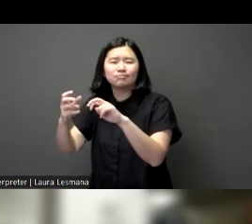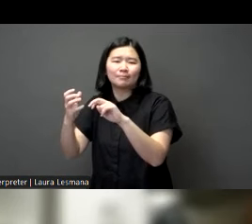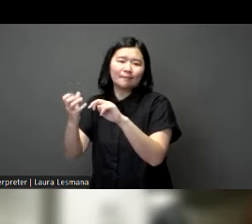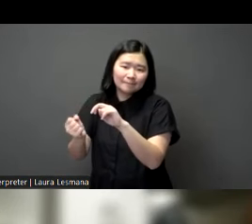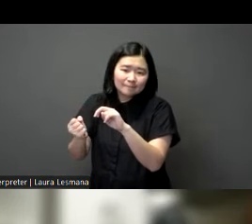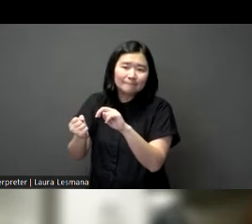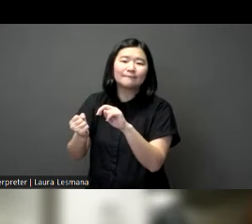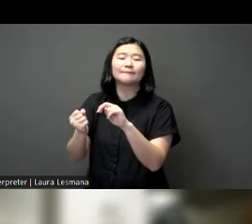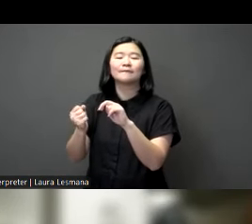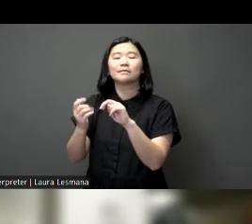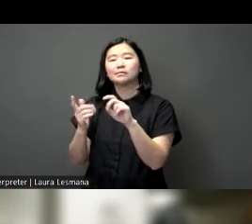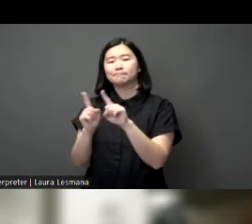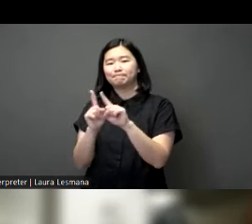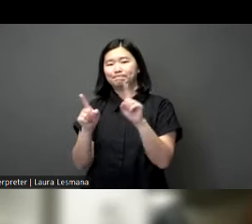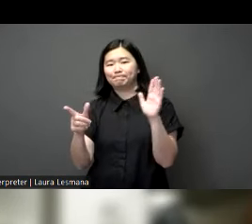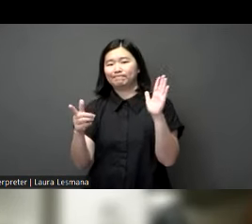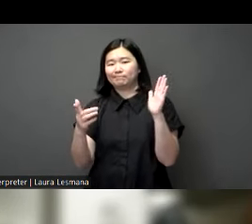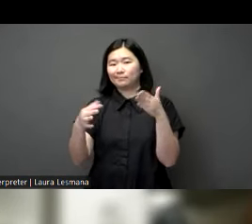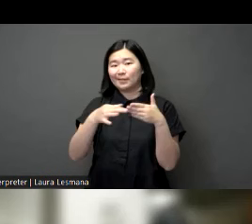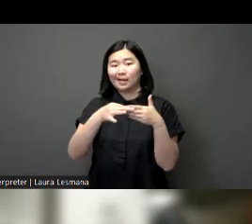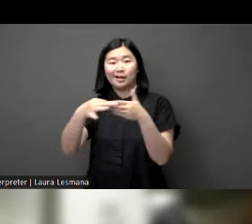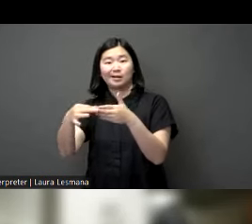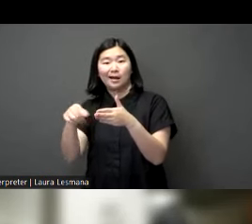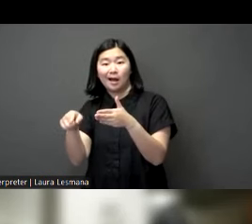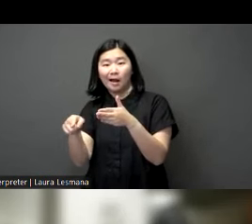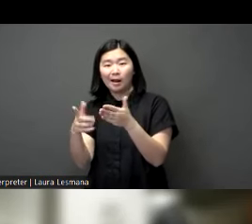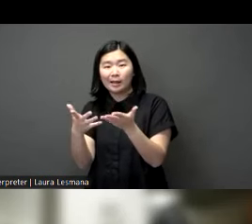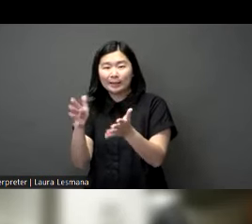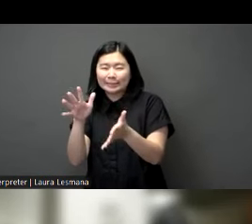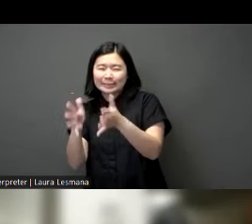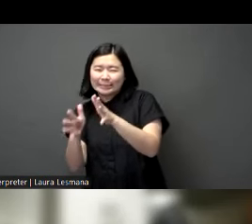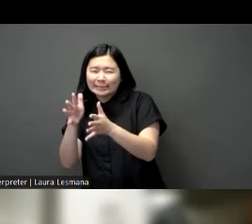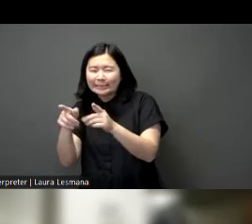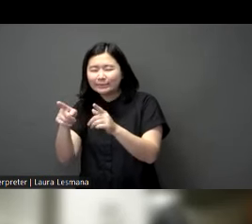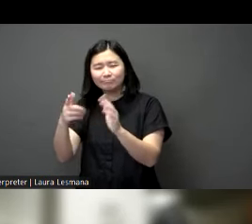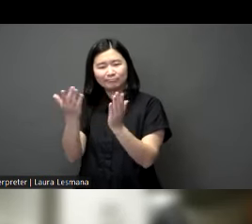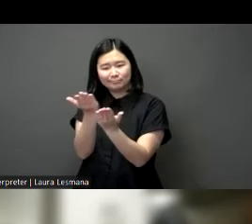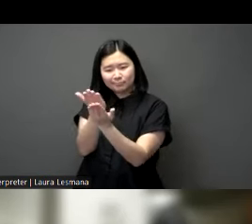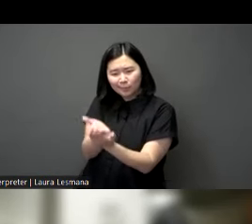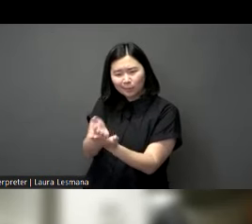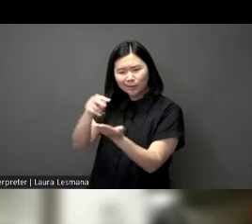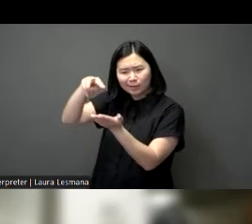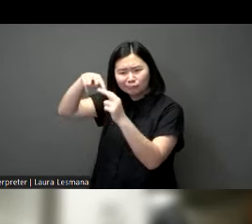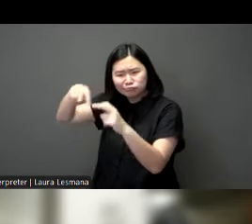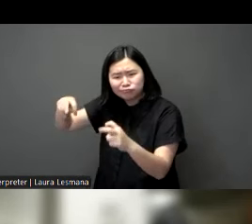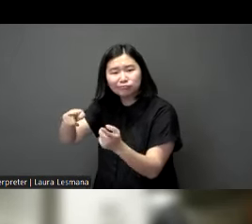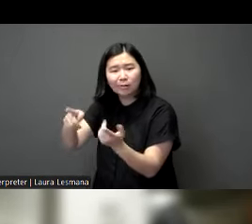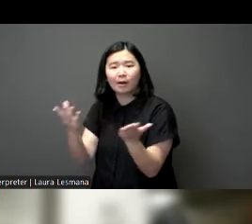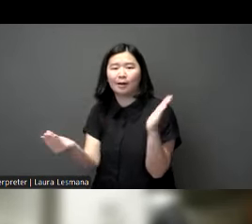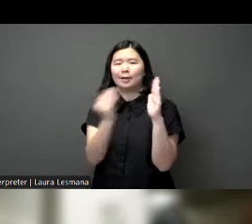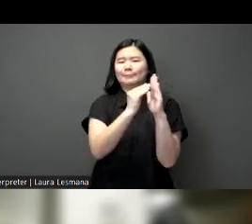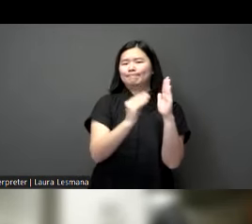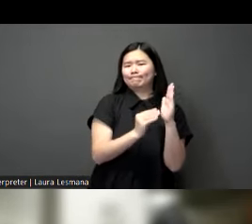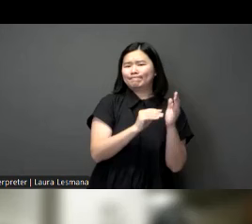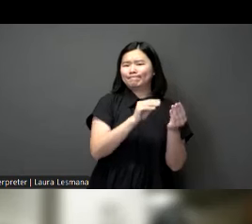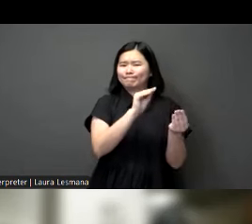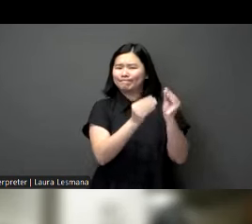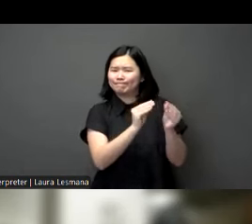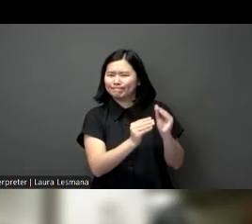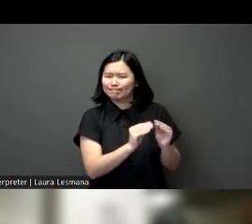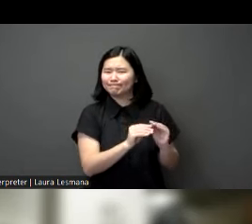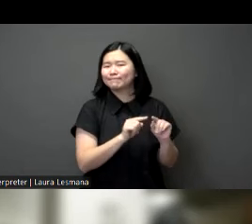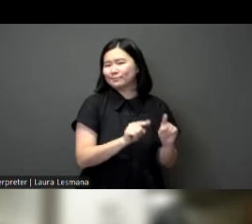first phase, this first workshop, by generating solution proposals. As you